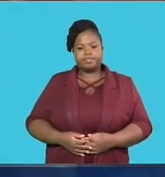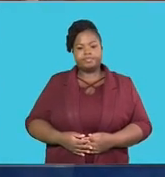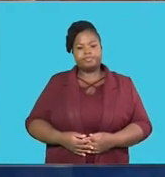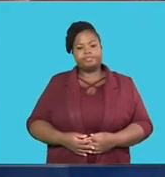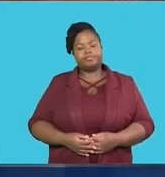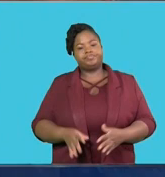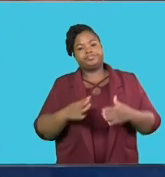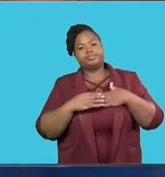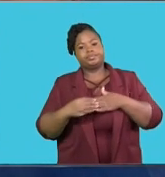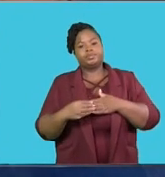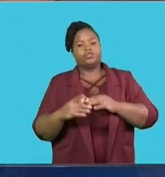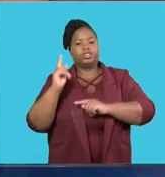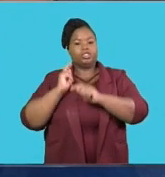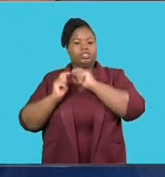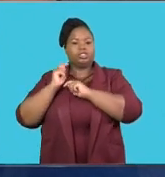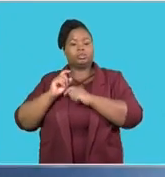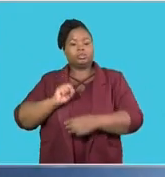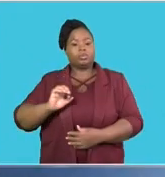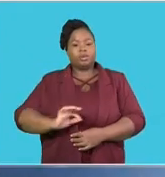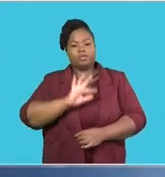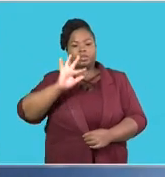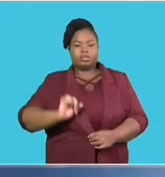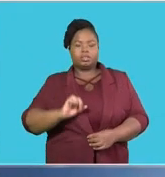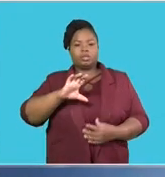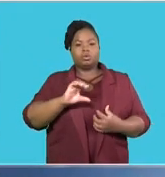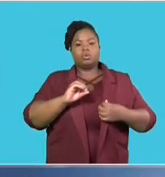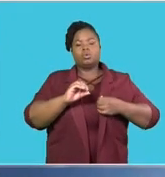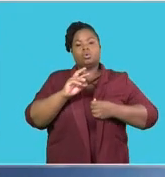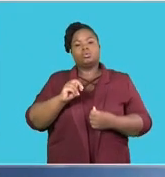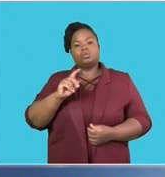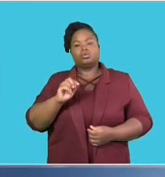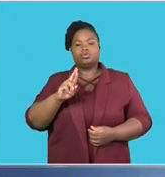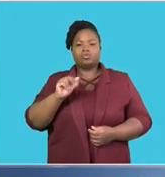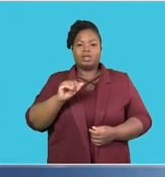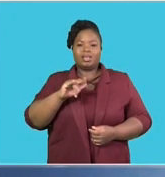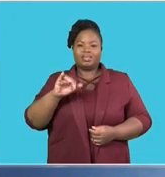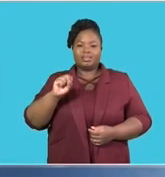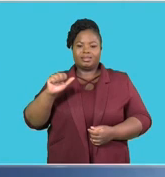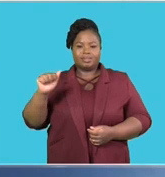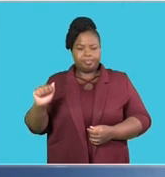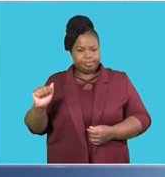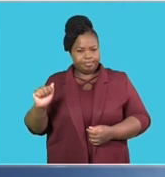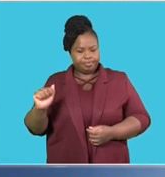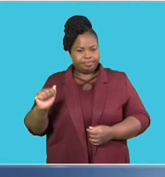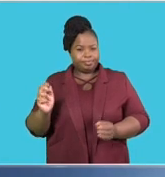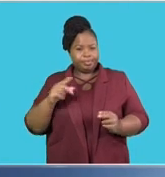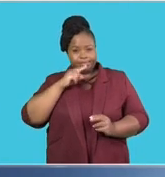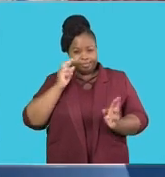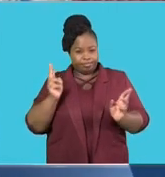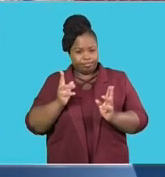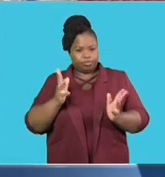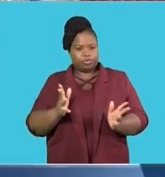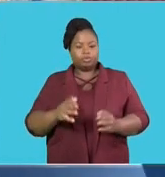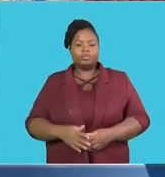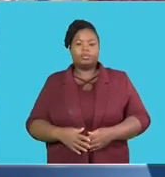Mokgatlo wa baetapele ba setso wa Afrika Borwa e leng the Congress of Traditional Leaders of South Africa e leng Contralesa ka bokhutshwanyane